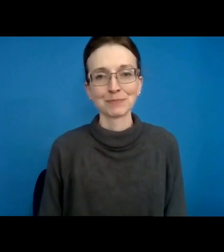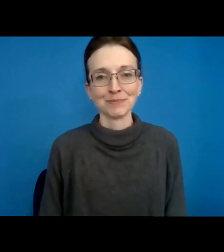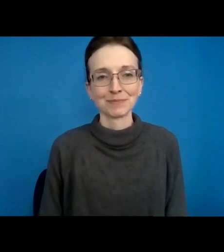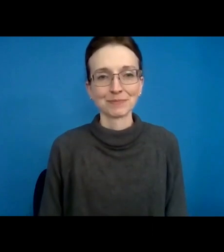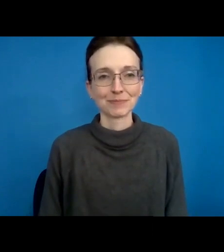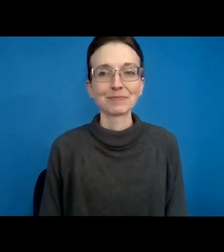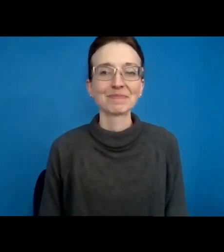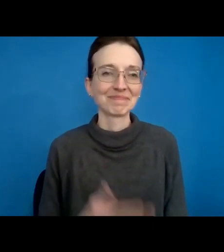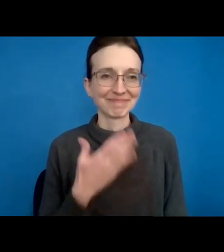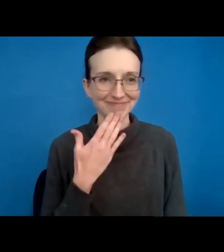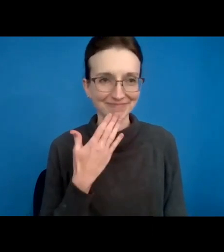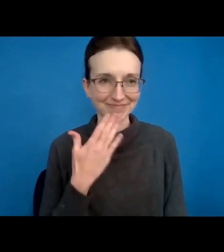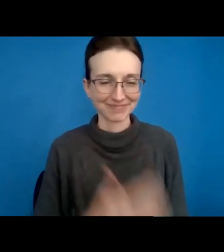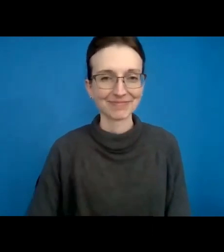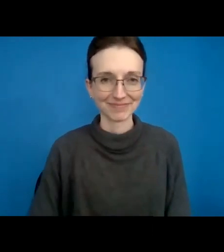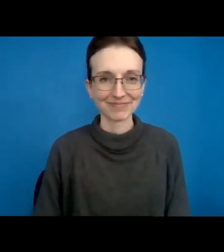Thank you so much.